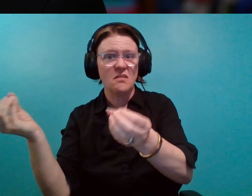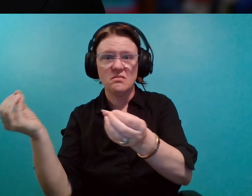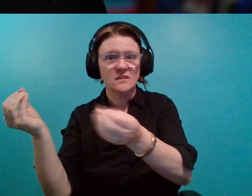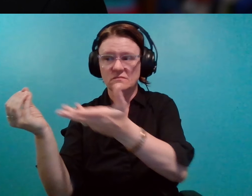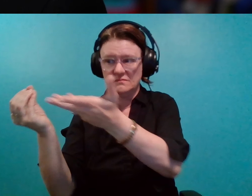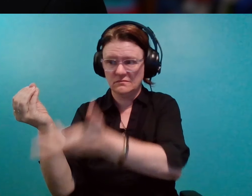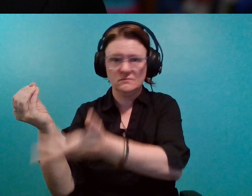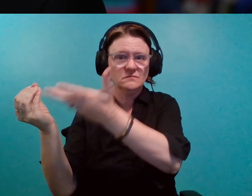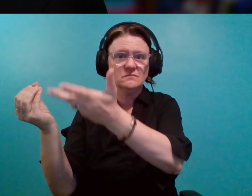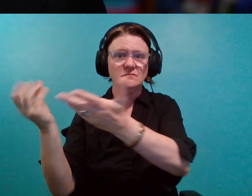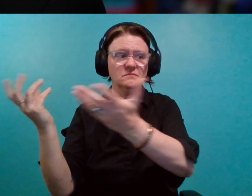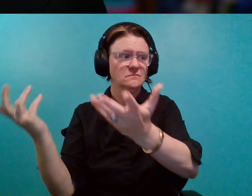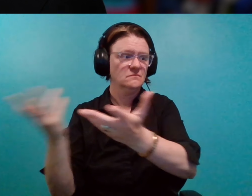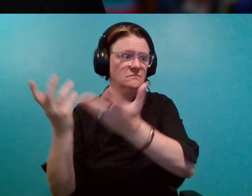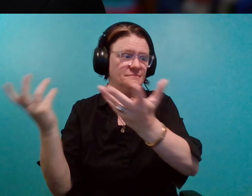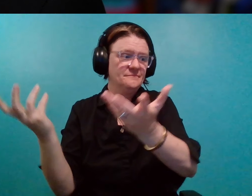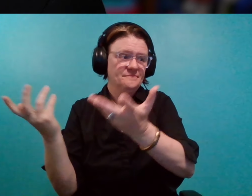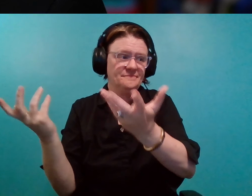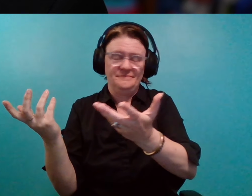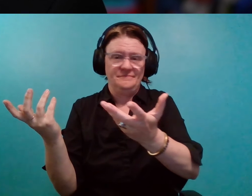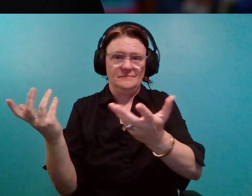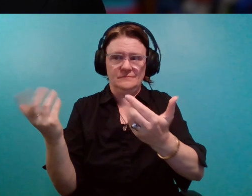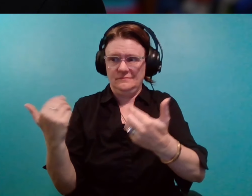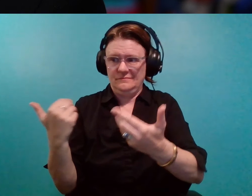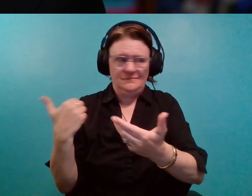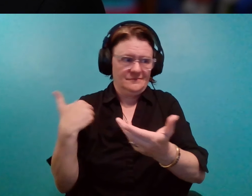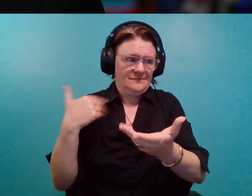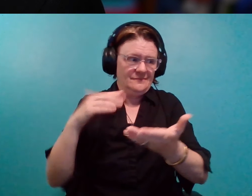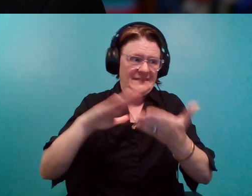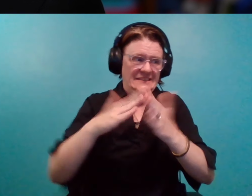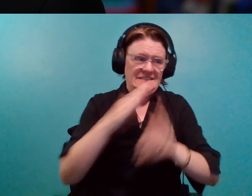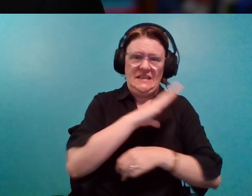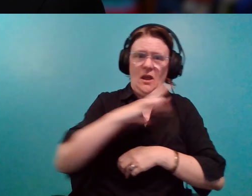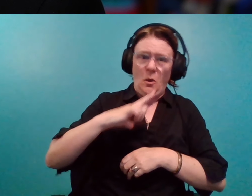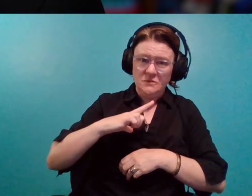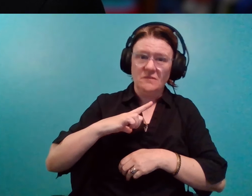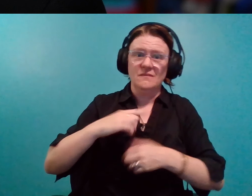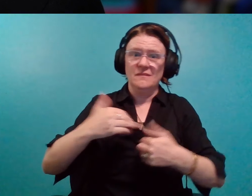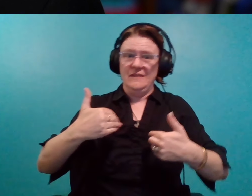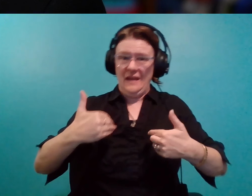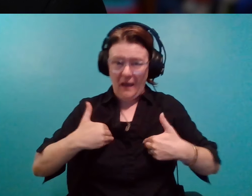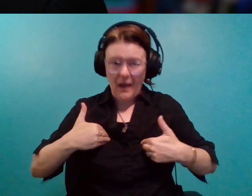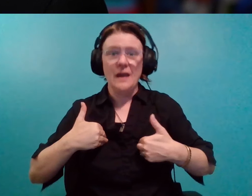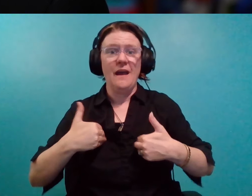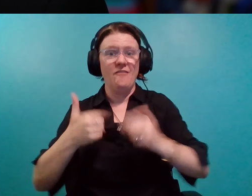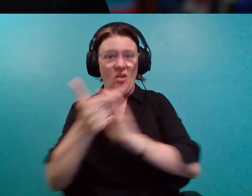without my disability, without those circumstances, a city councilor with a law degree